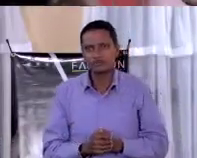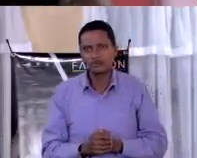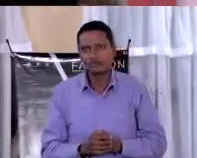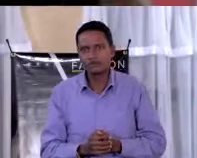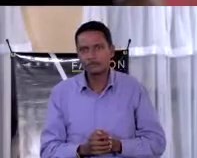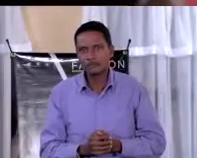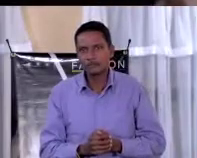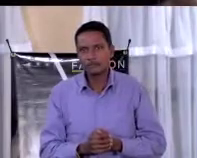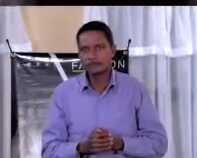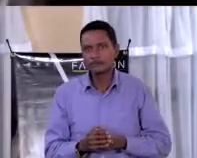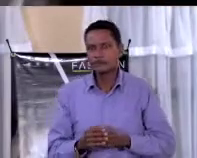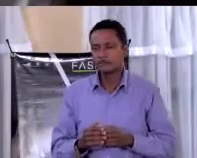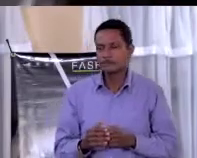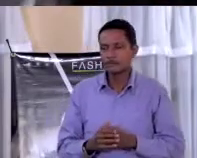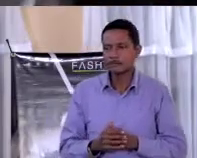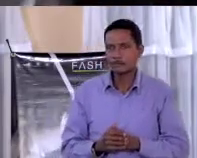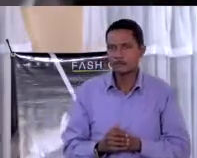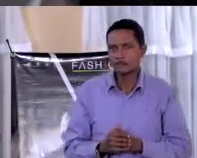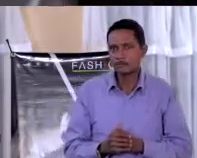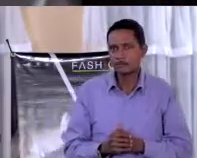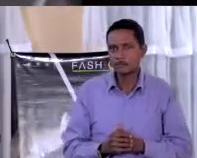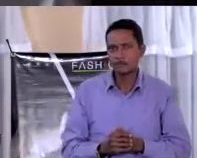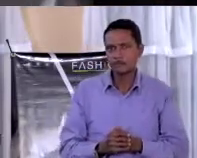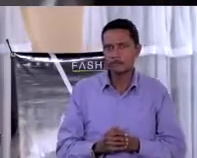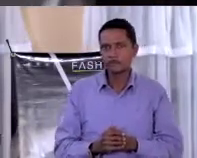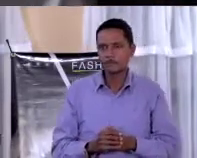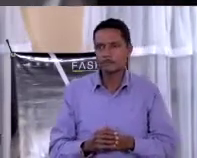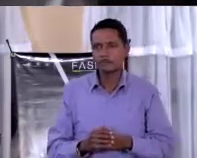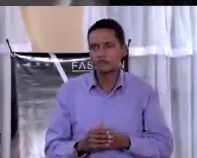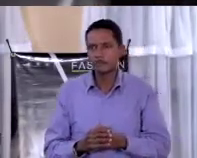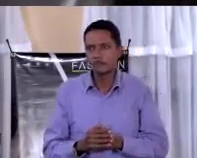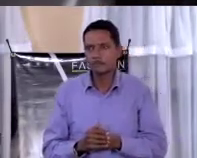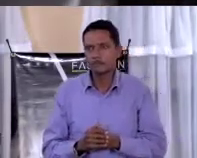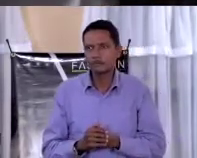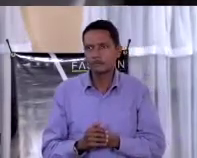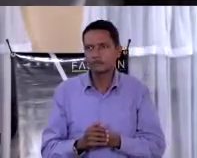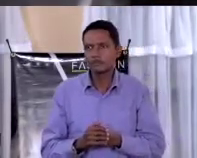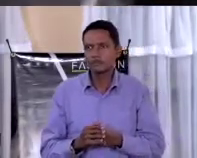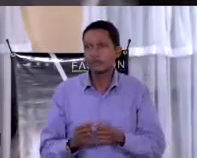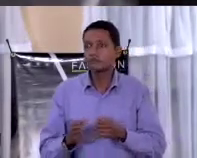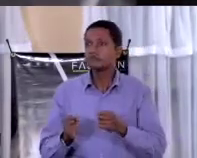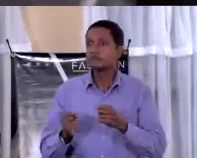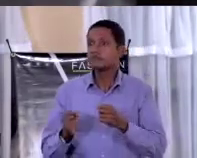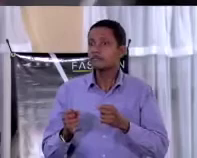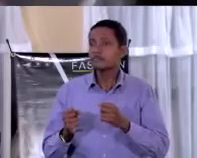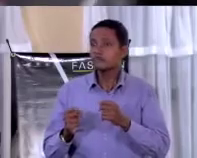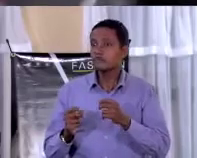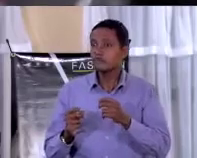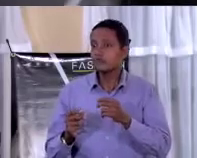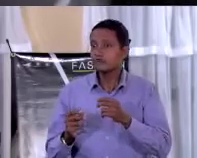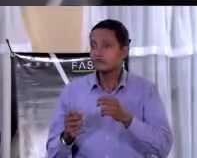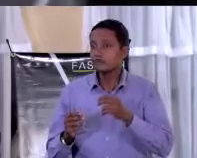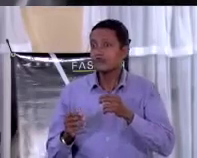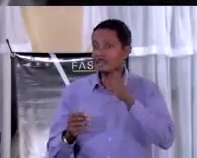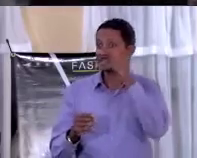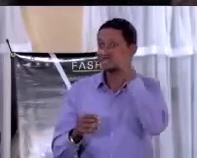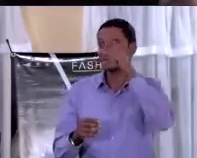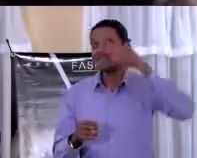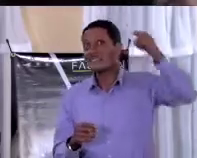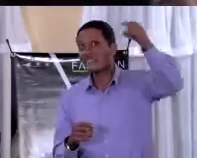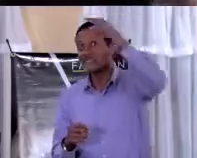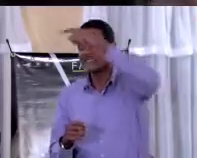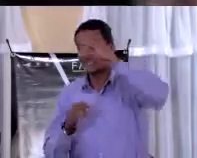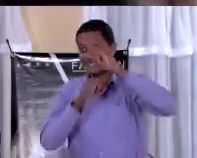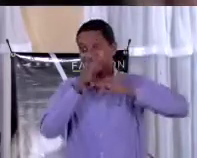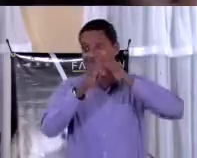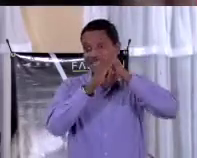out. Because some of these markets, they have like, the industry may have fashion universities and they're